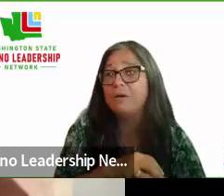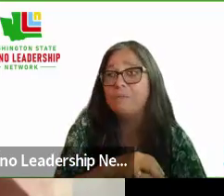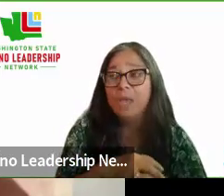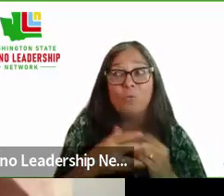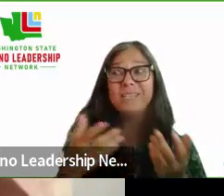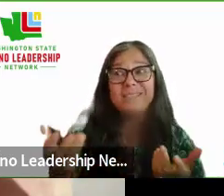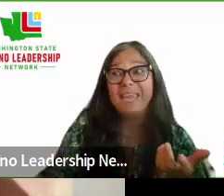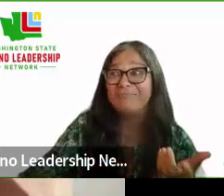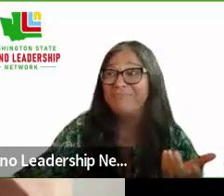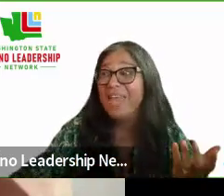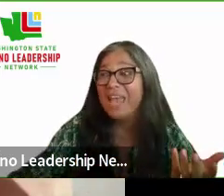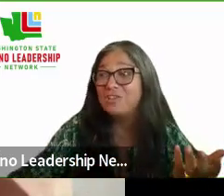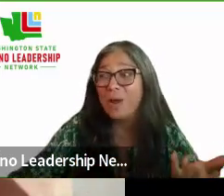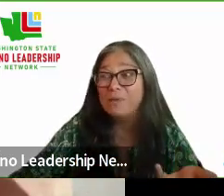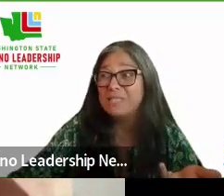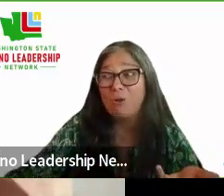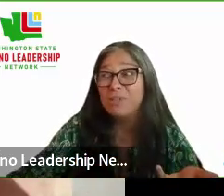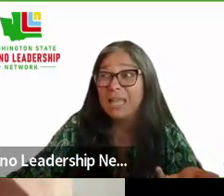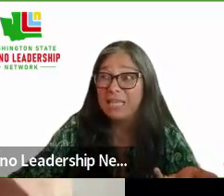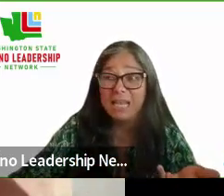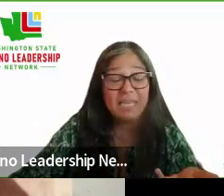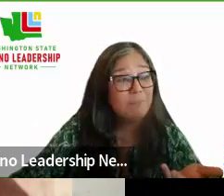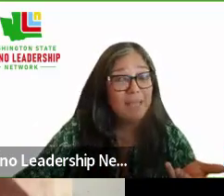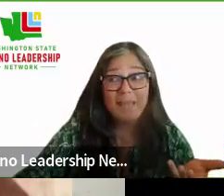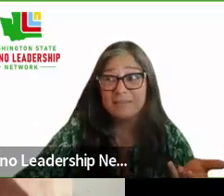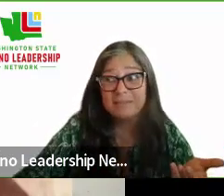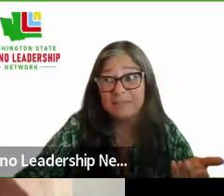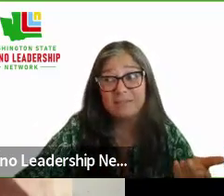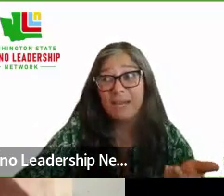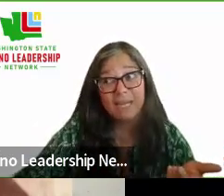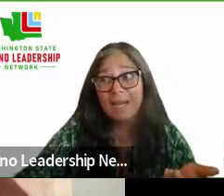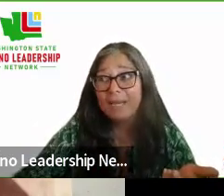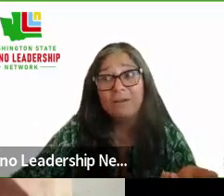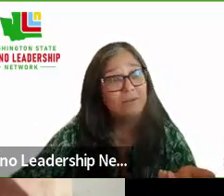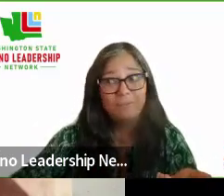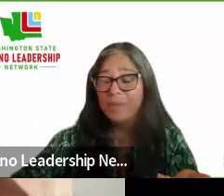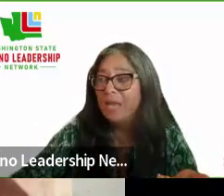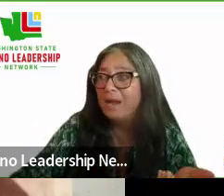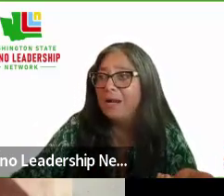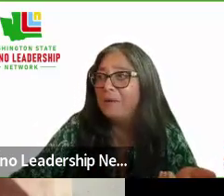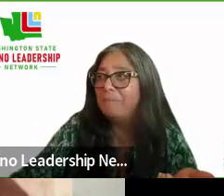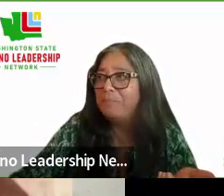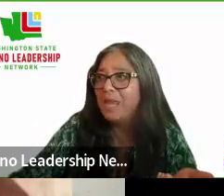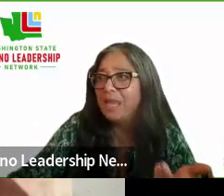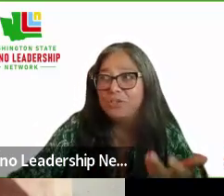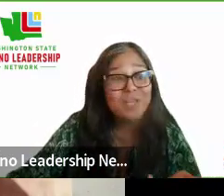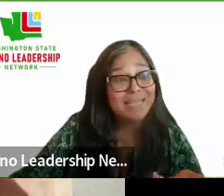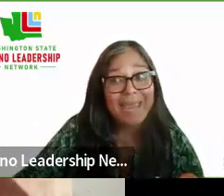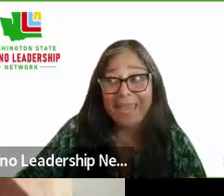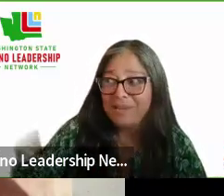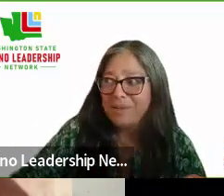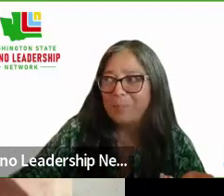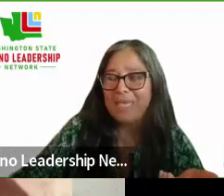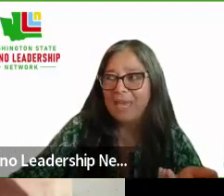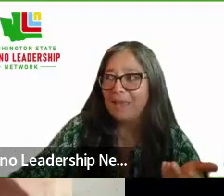to Idaho. We stayed. And so I was the only Latina in my class in 6th grade in Idaho during